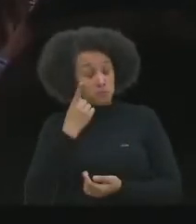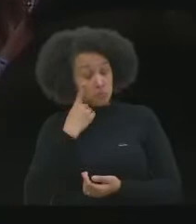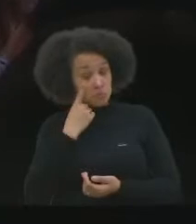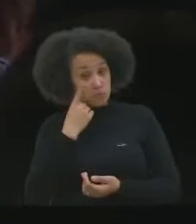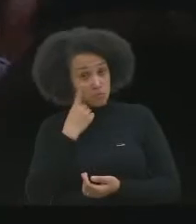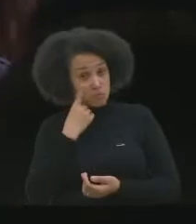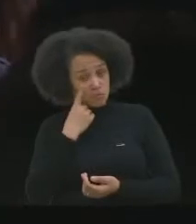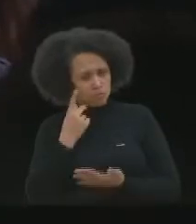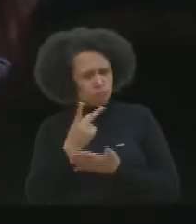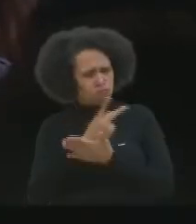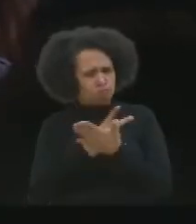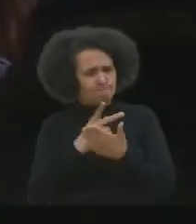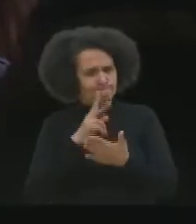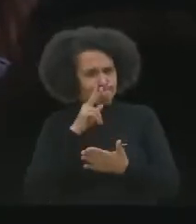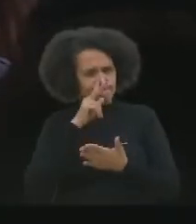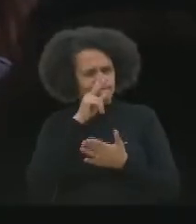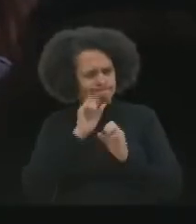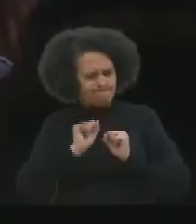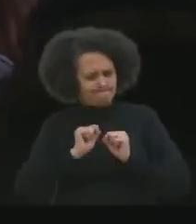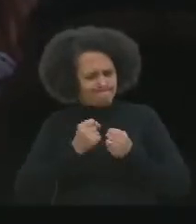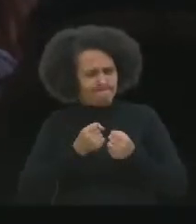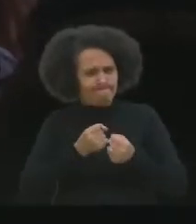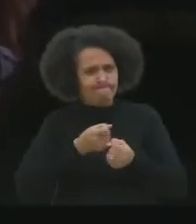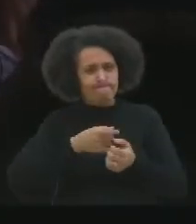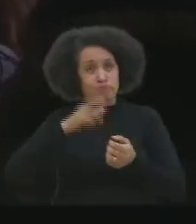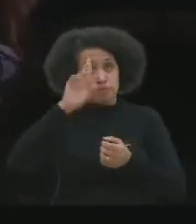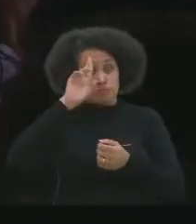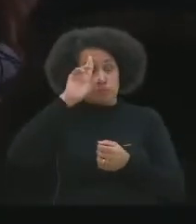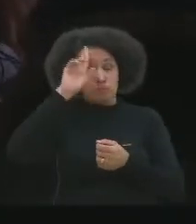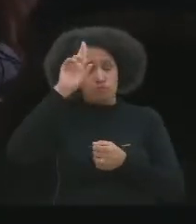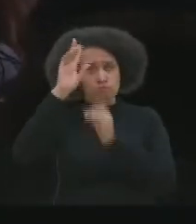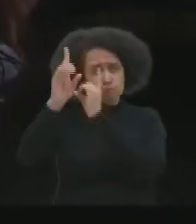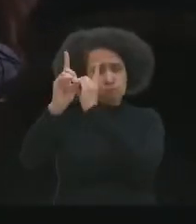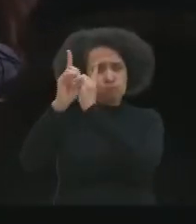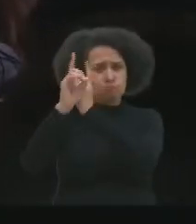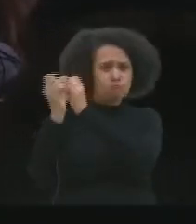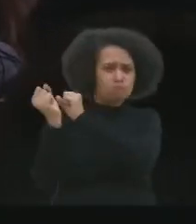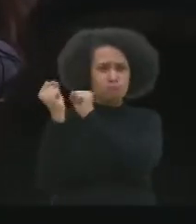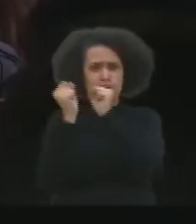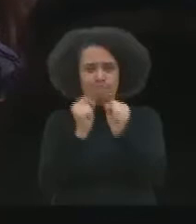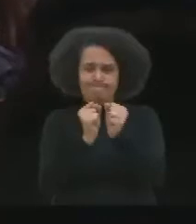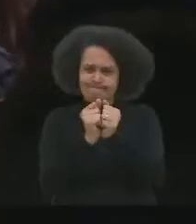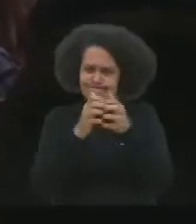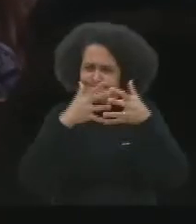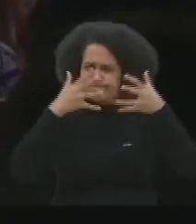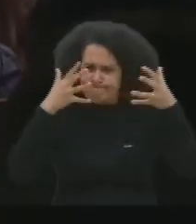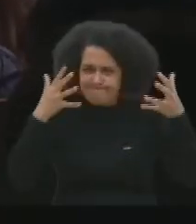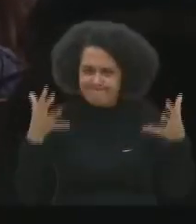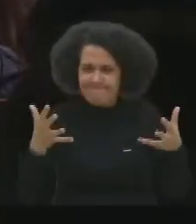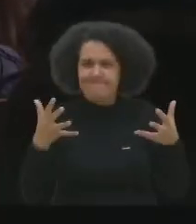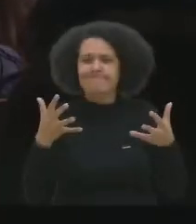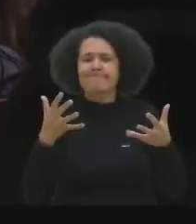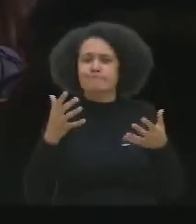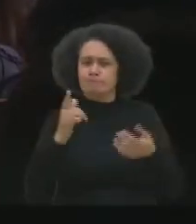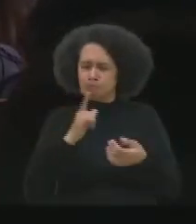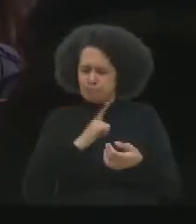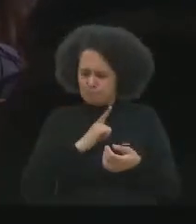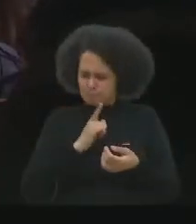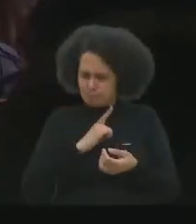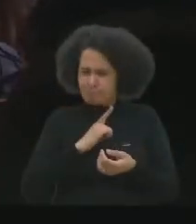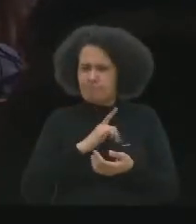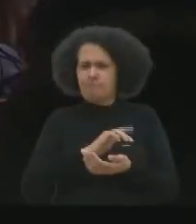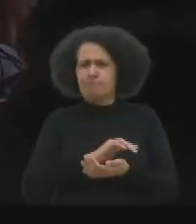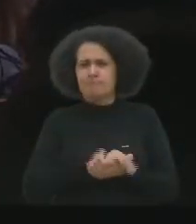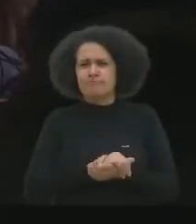tirem, busquem a sua força no Senhor. From his mighty power. Do seu poder grandioso. And put on the armor of God that you may be able to